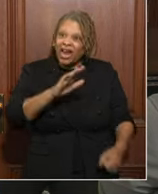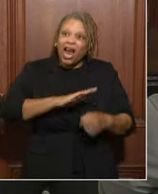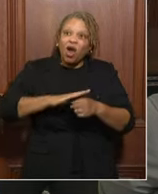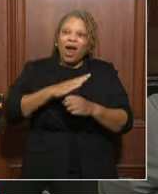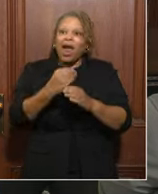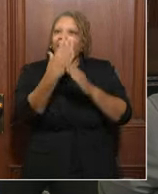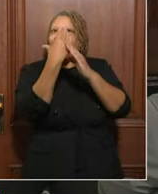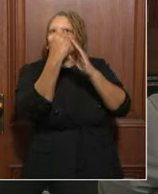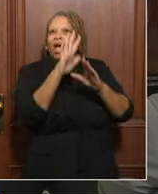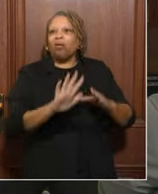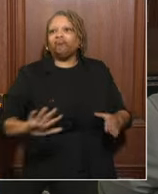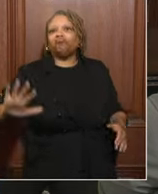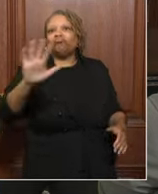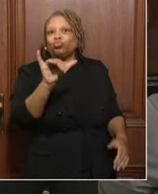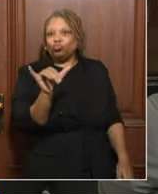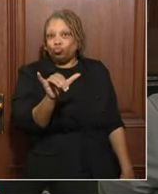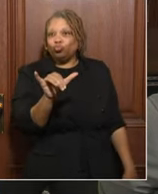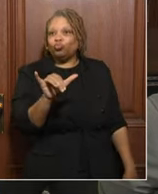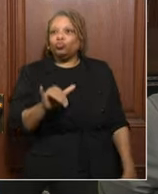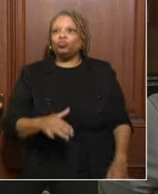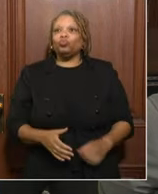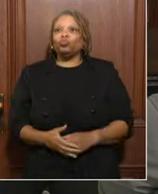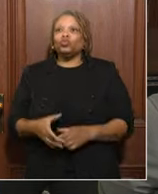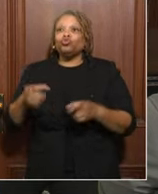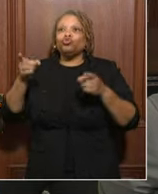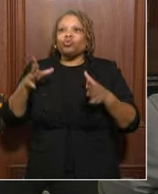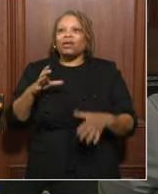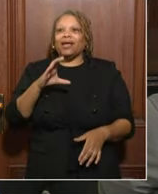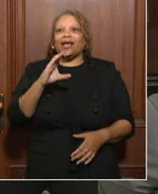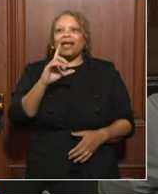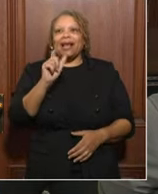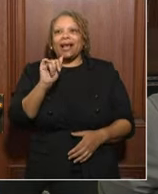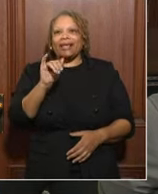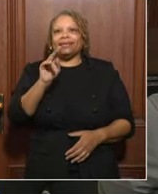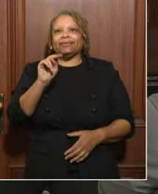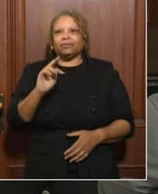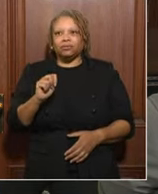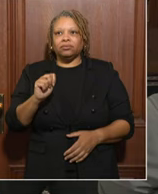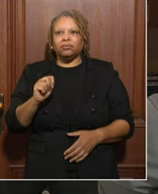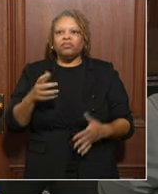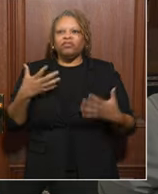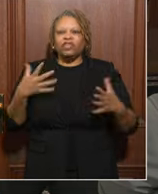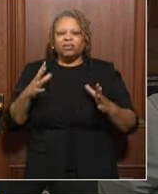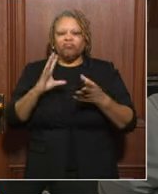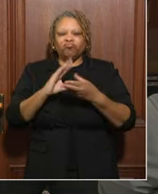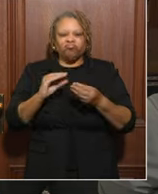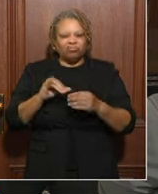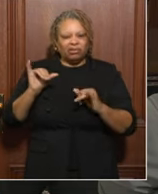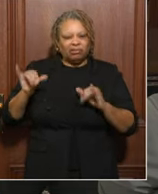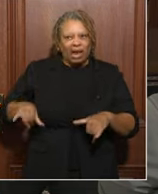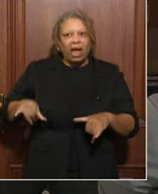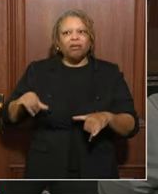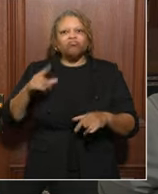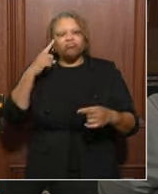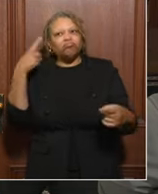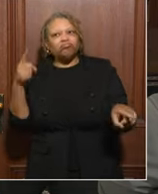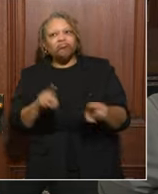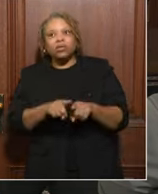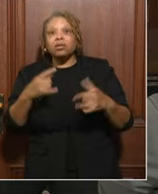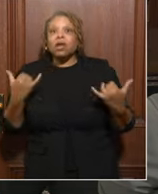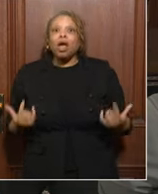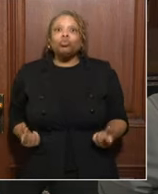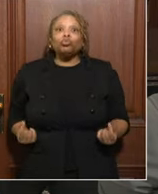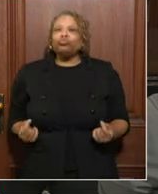very eloquently as well when he stated the intelligence information that we're gathering. Right now, we are not seeing any credible threats here to the District of